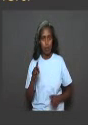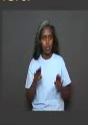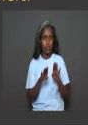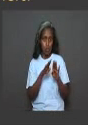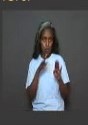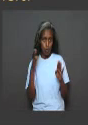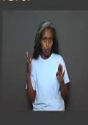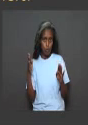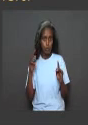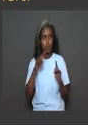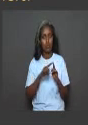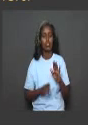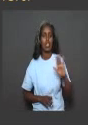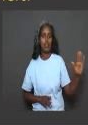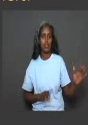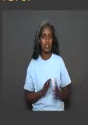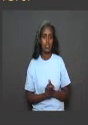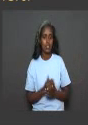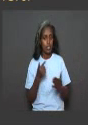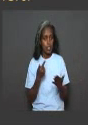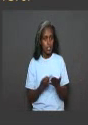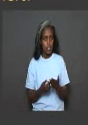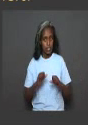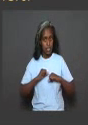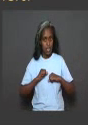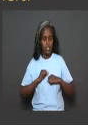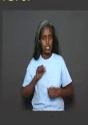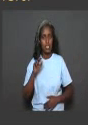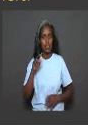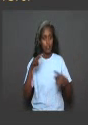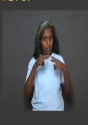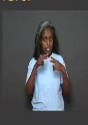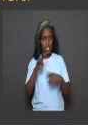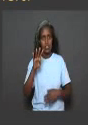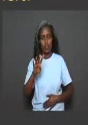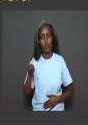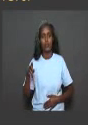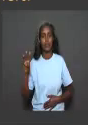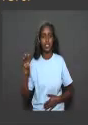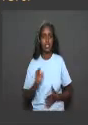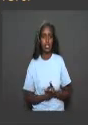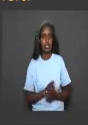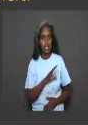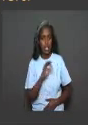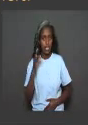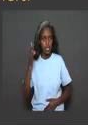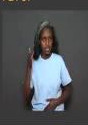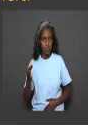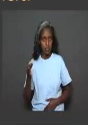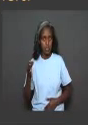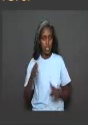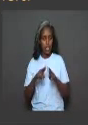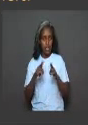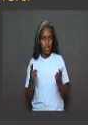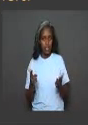left. It has a vertex at 4, 6, and the focal